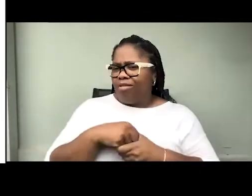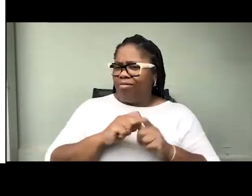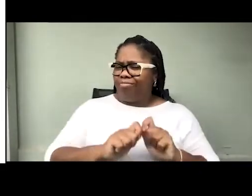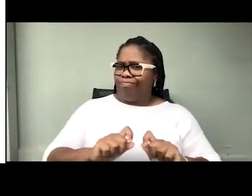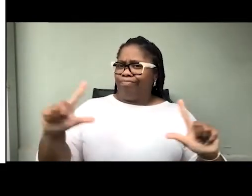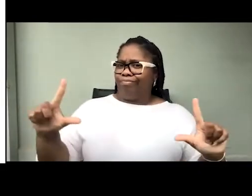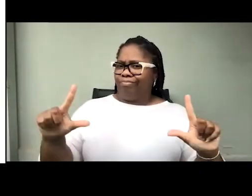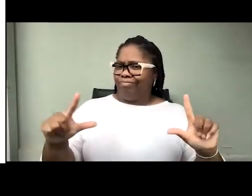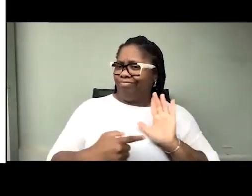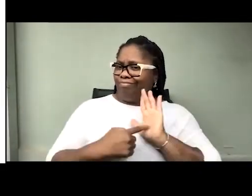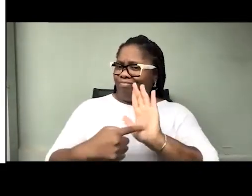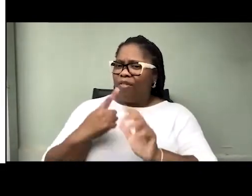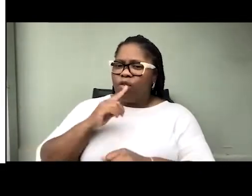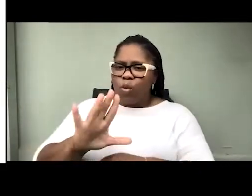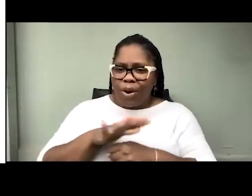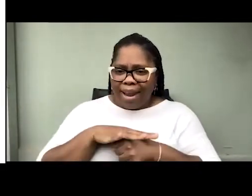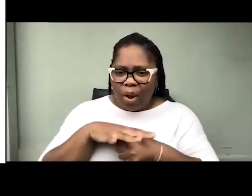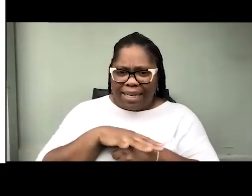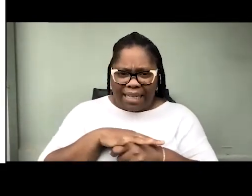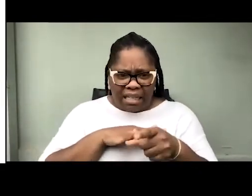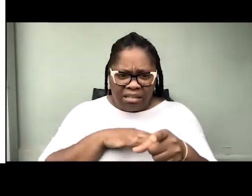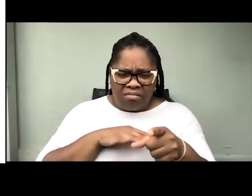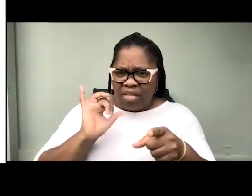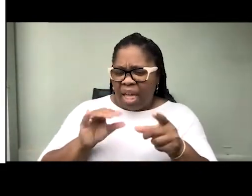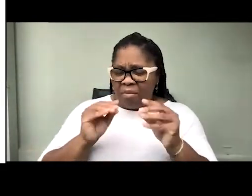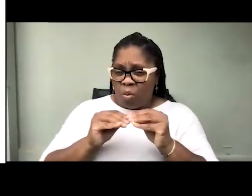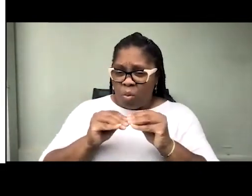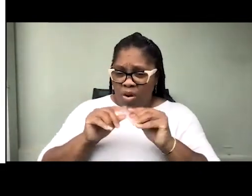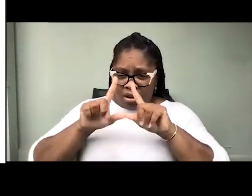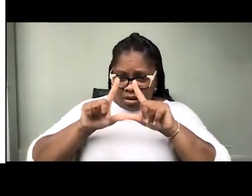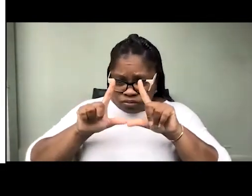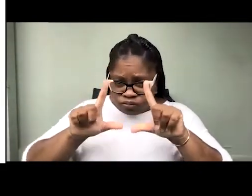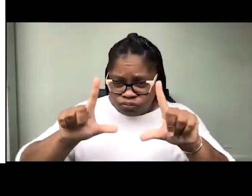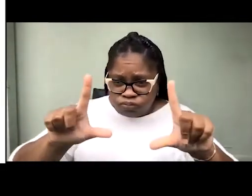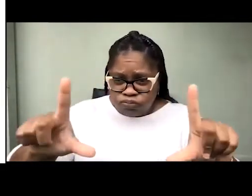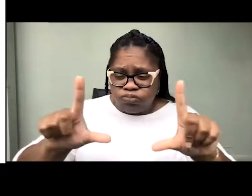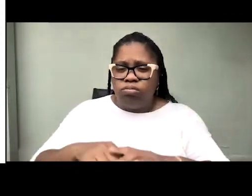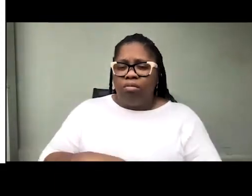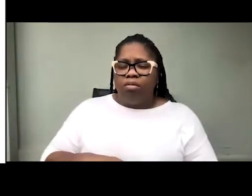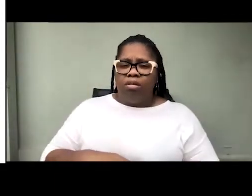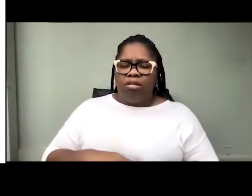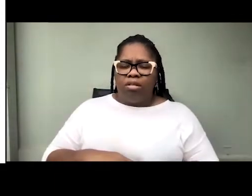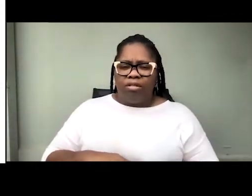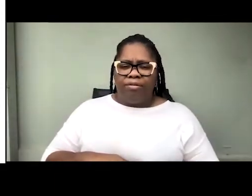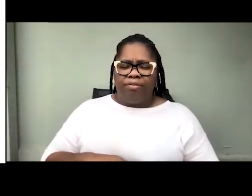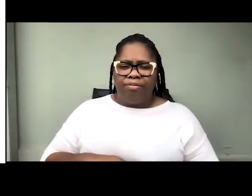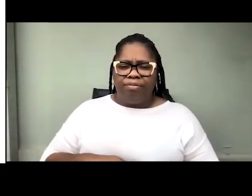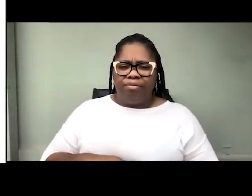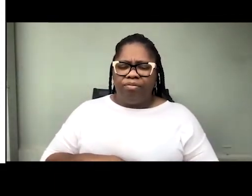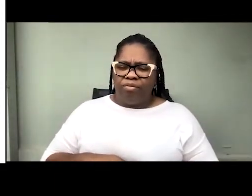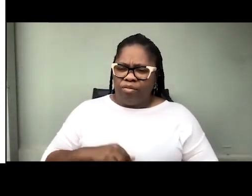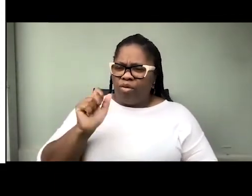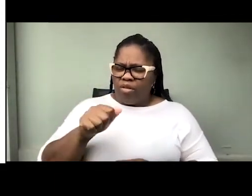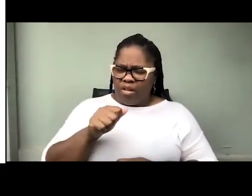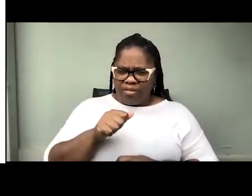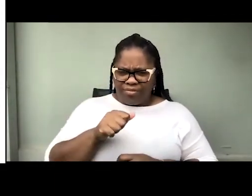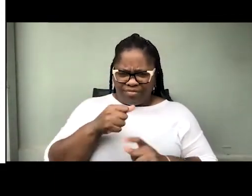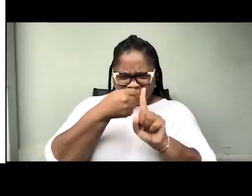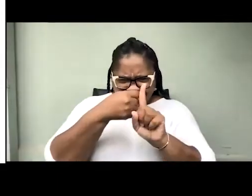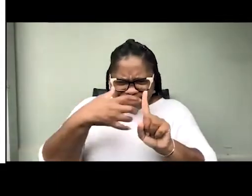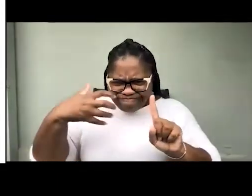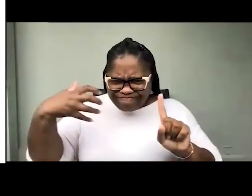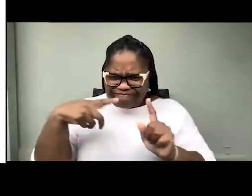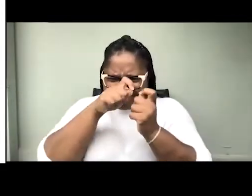county. And then here's more of a detailed view. You can drill down on various indicators for your county